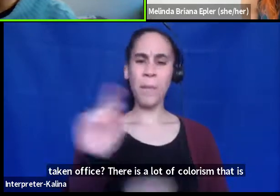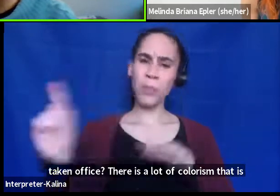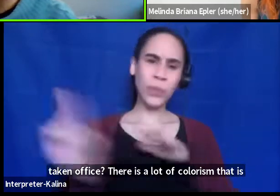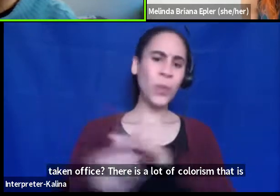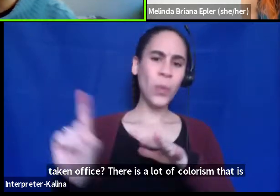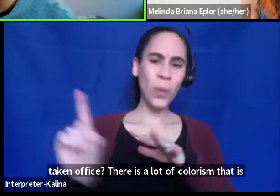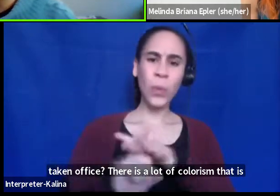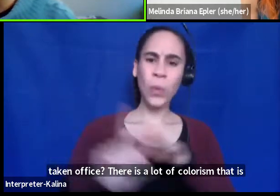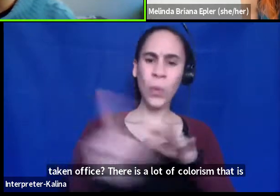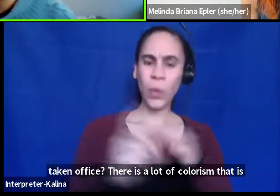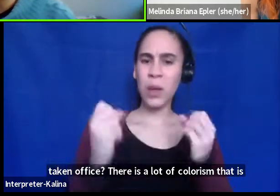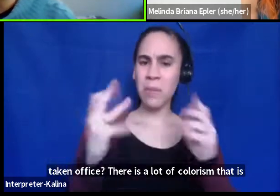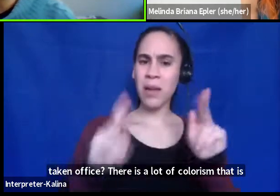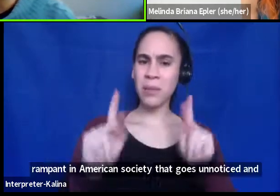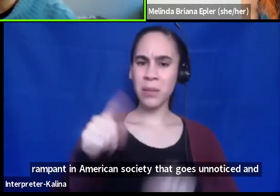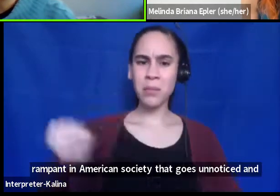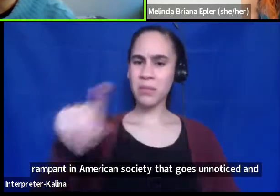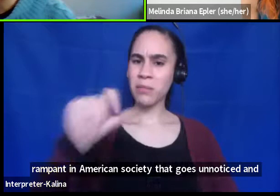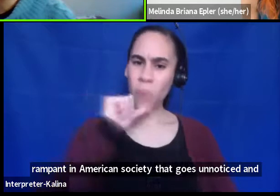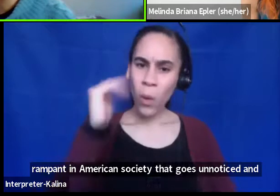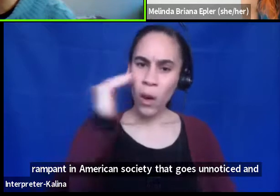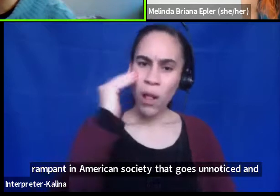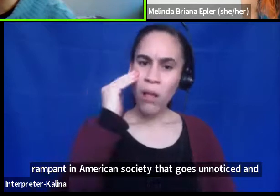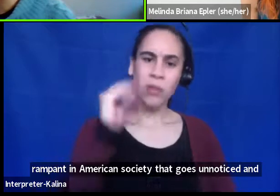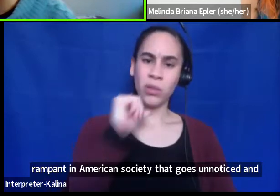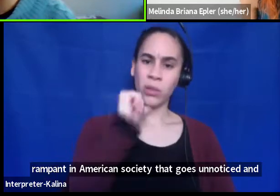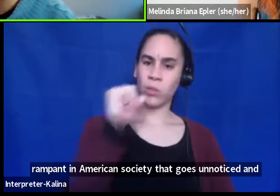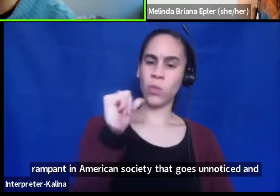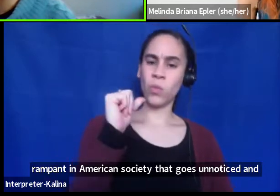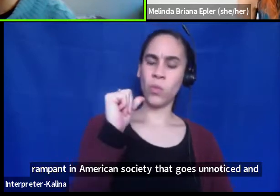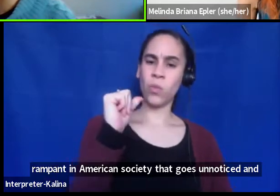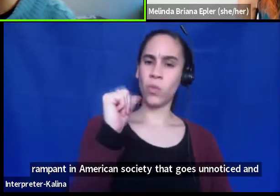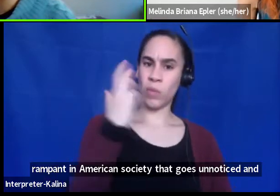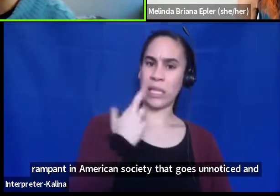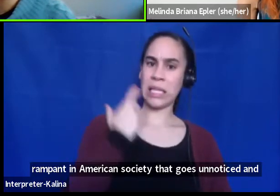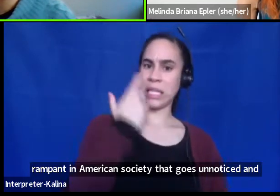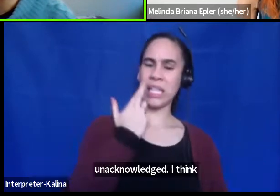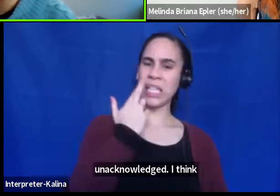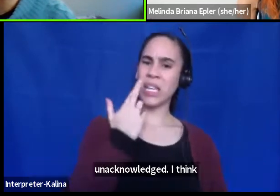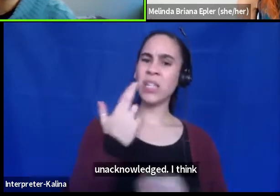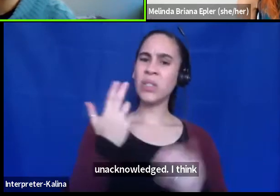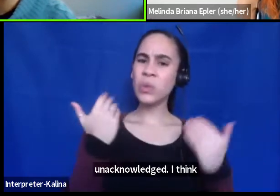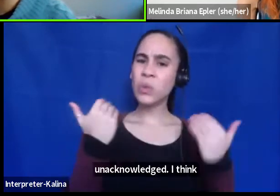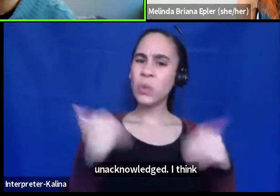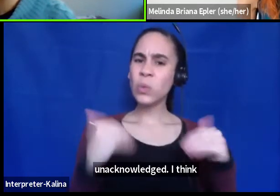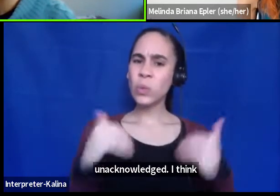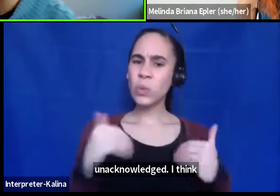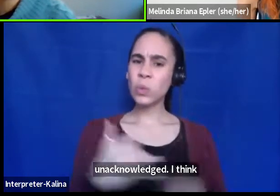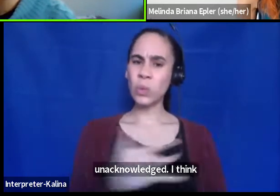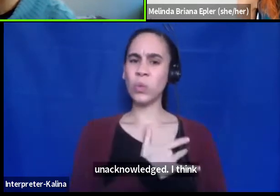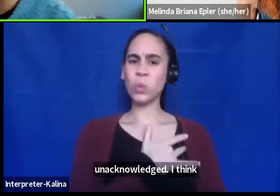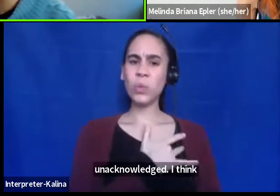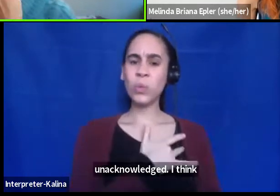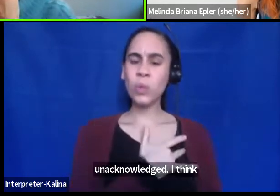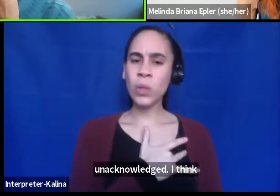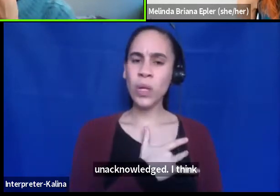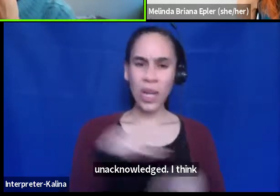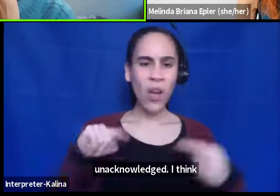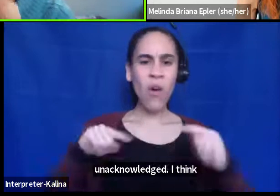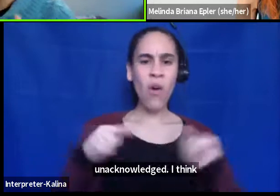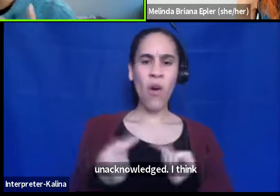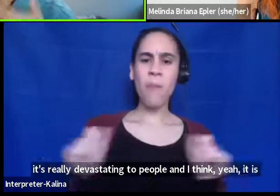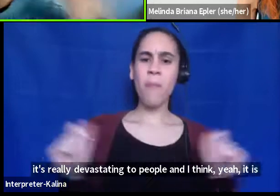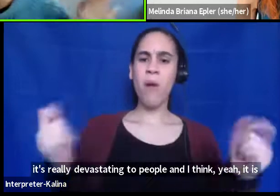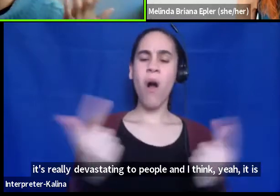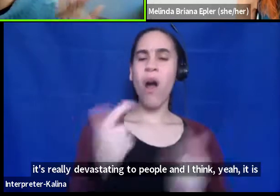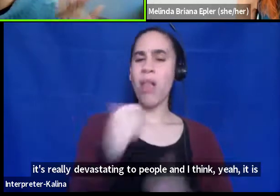and I think it's really devastating to people, and I think it's it's harming all of us, and it's not